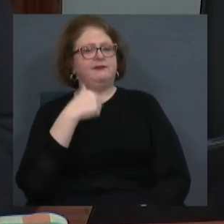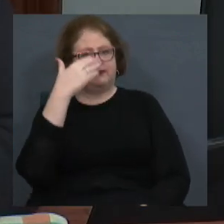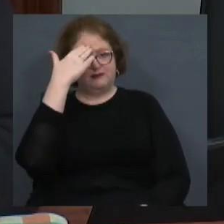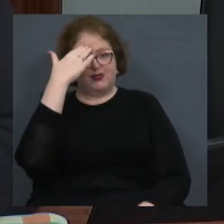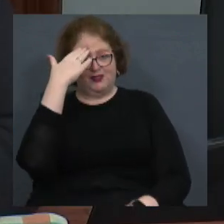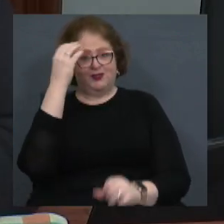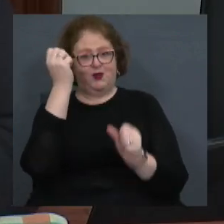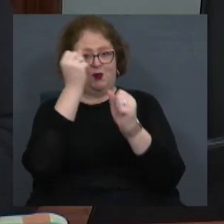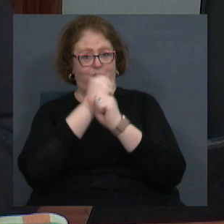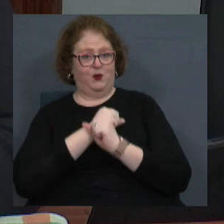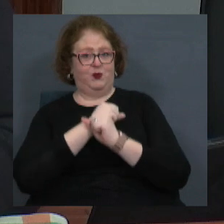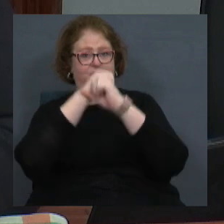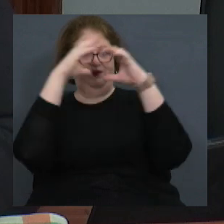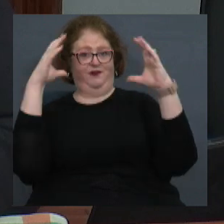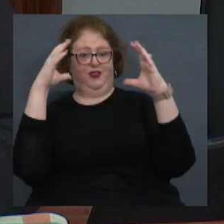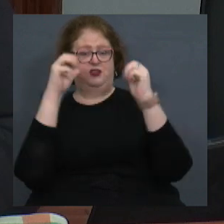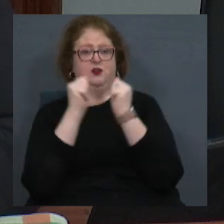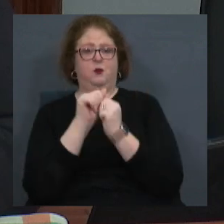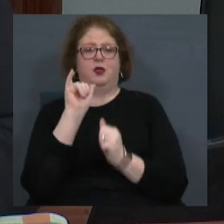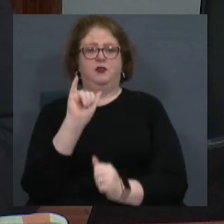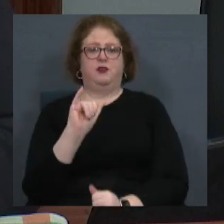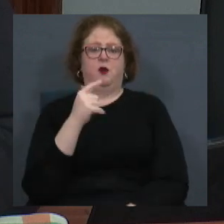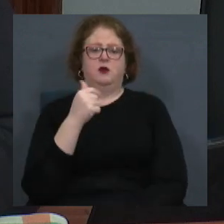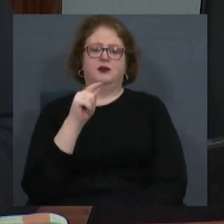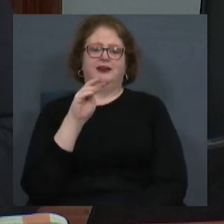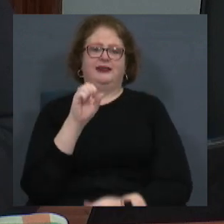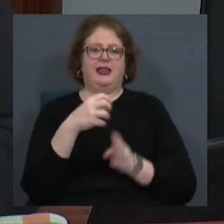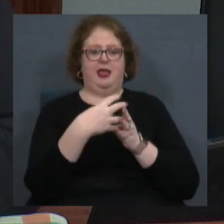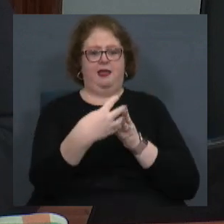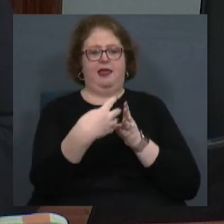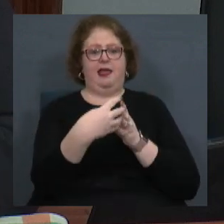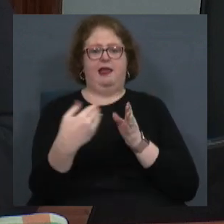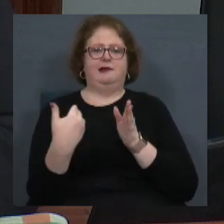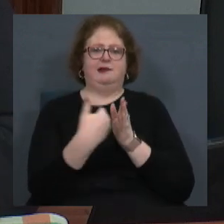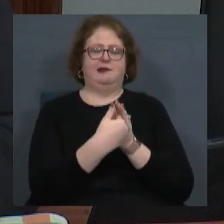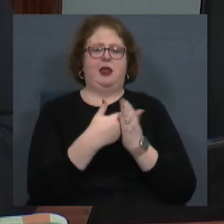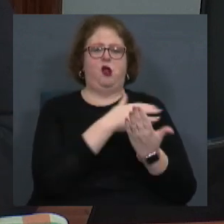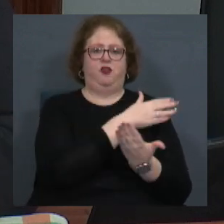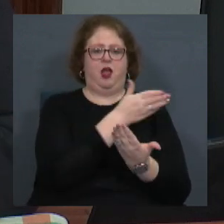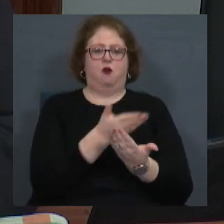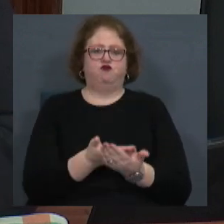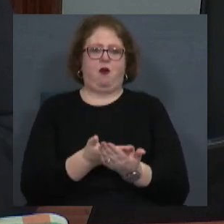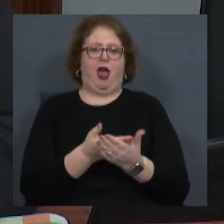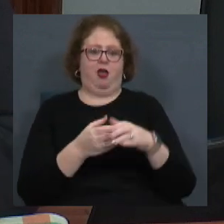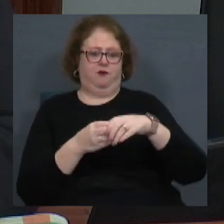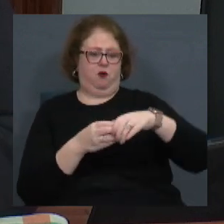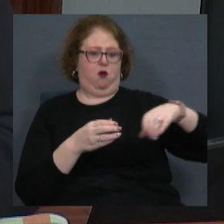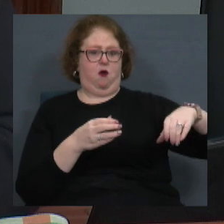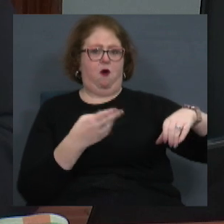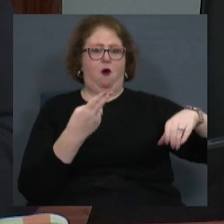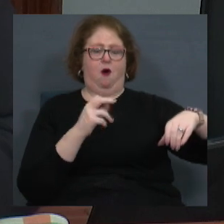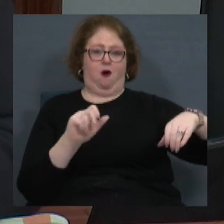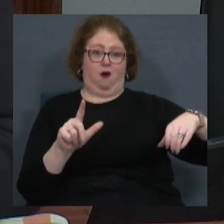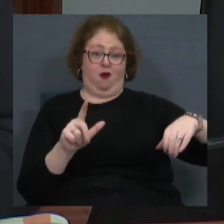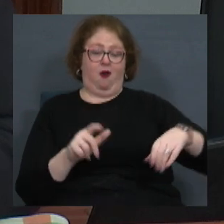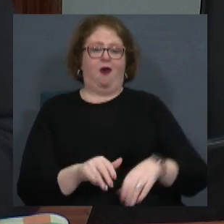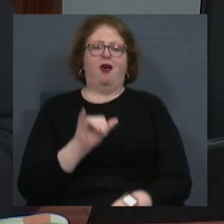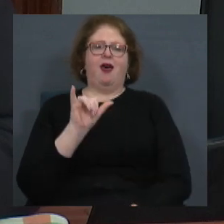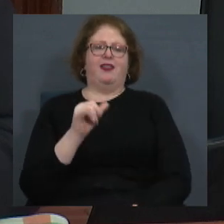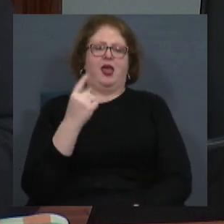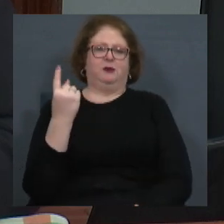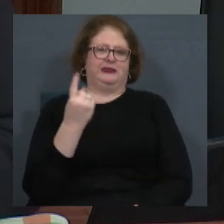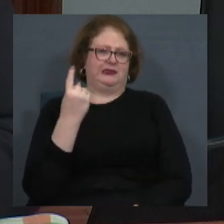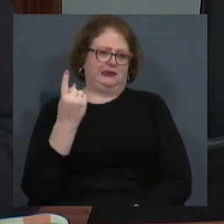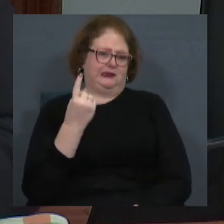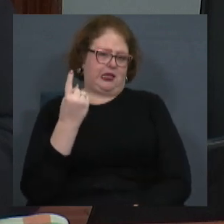with those gates over by the arrivals hall was something that sort of